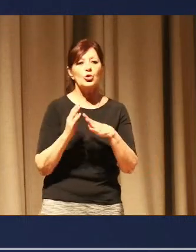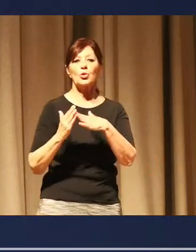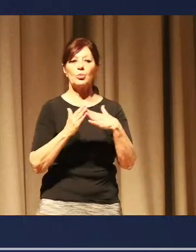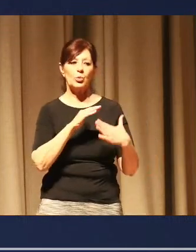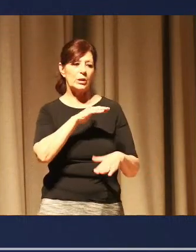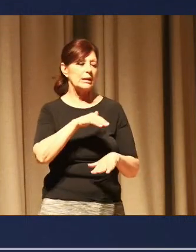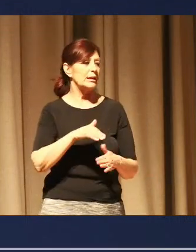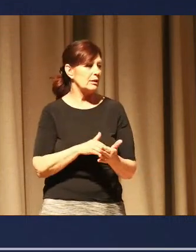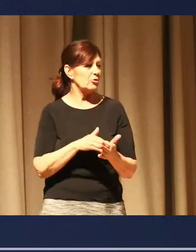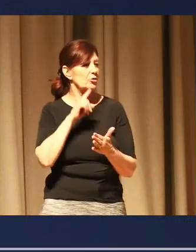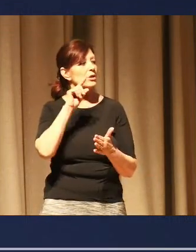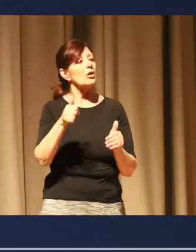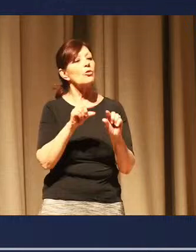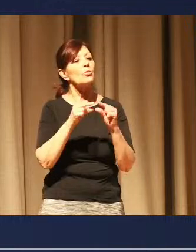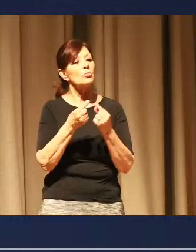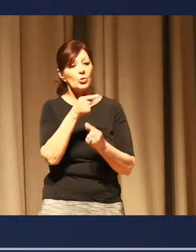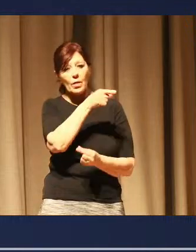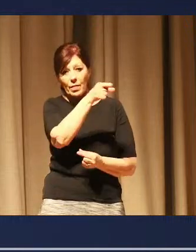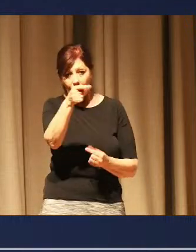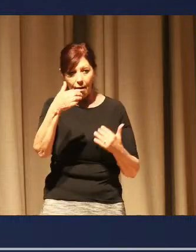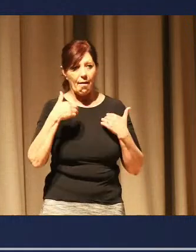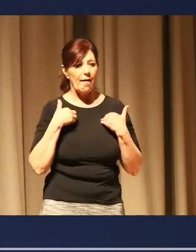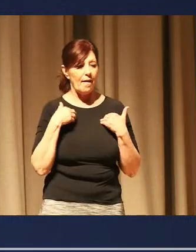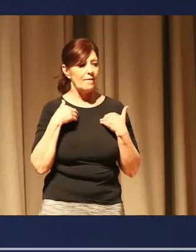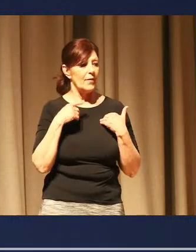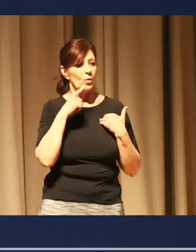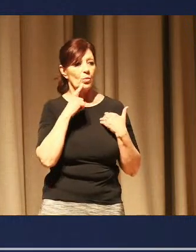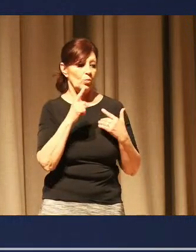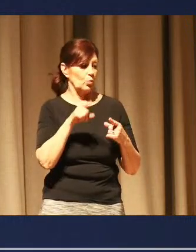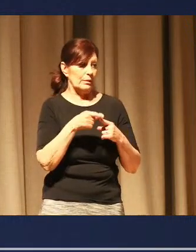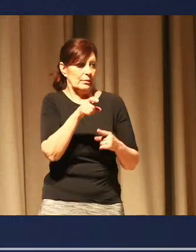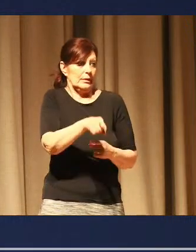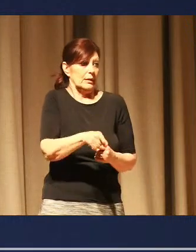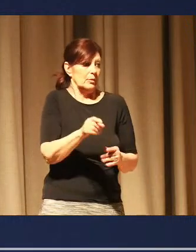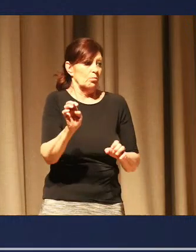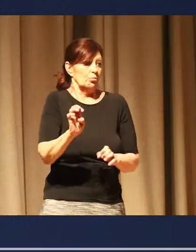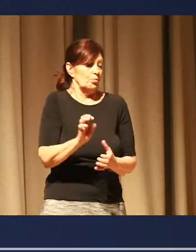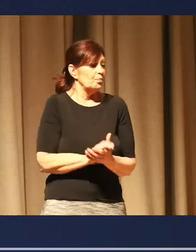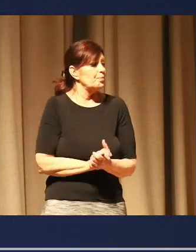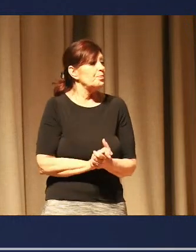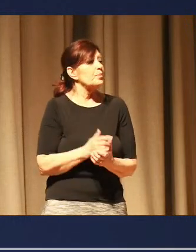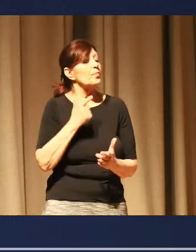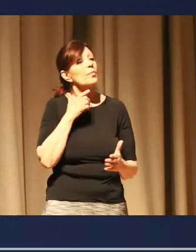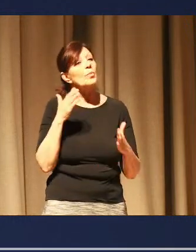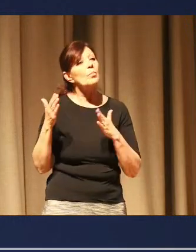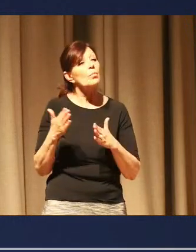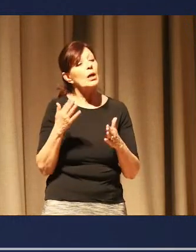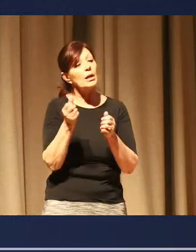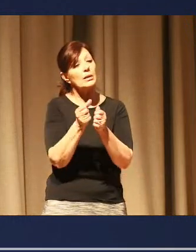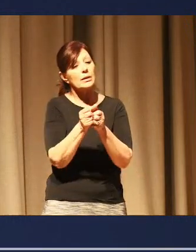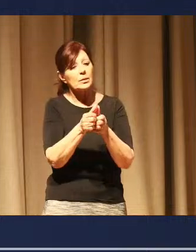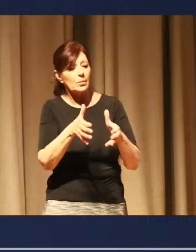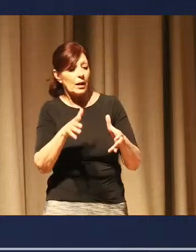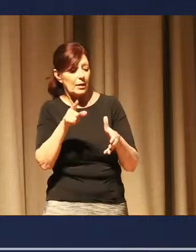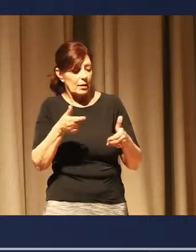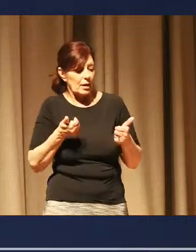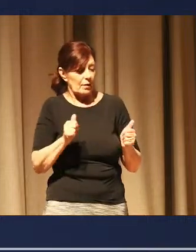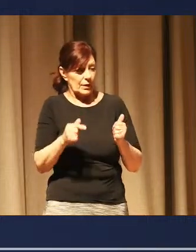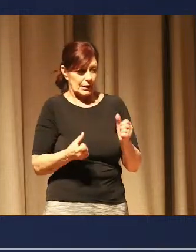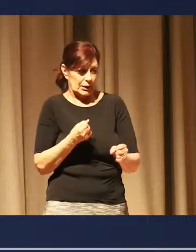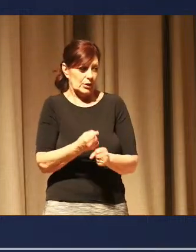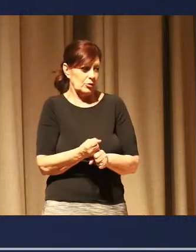centers, and other groups so that they may have these devices in moments of need. We are planning on expanding that effort this